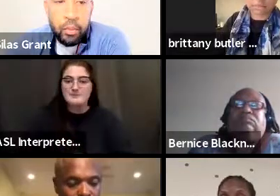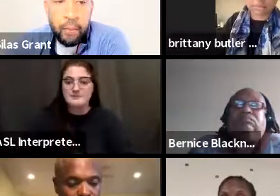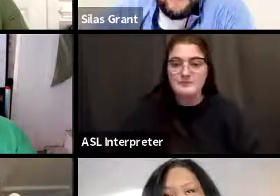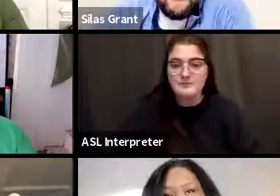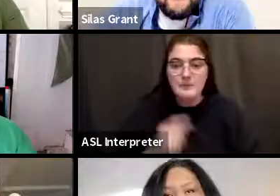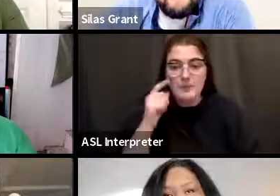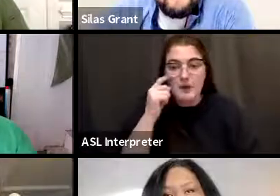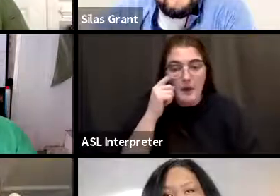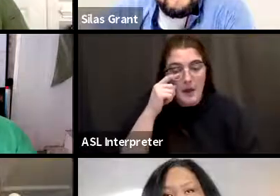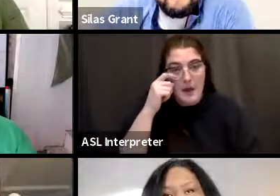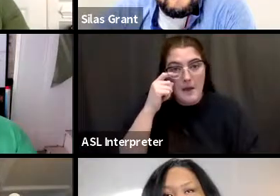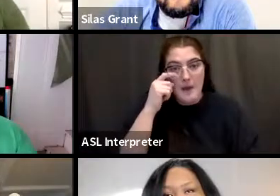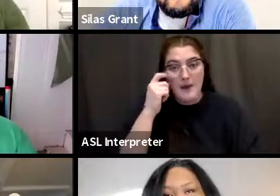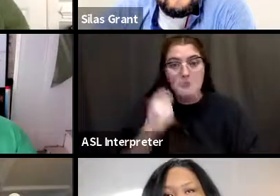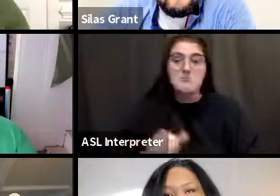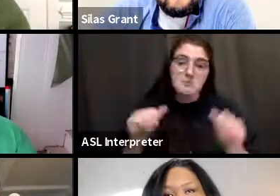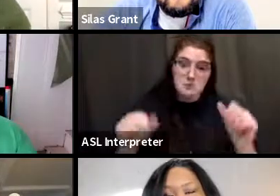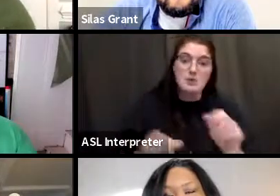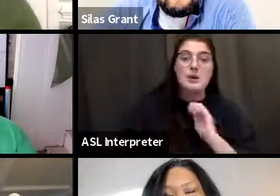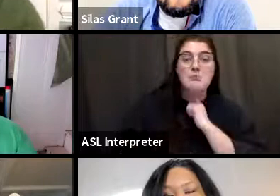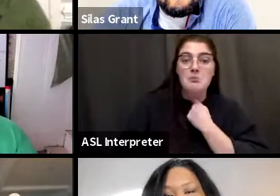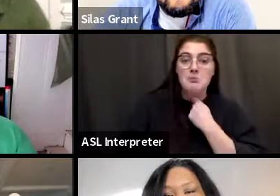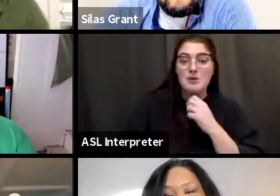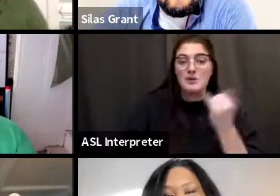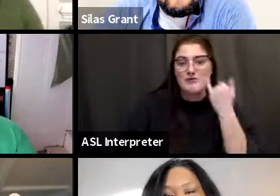Okay, and then you can unmute whenever you're ready.